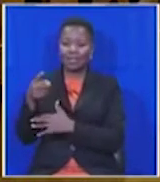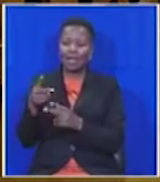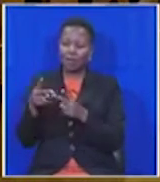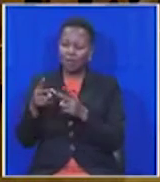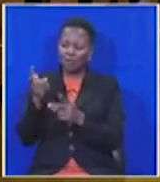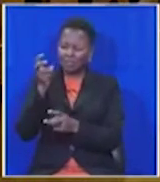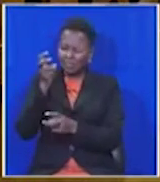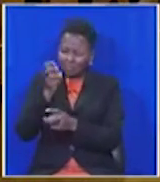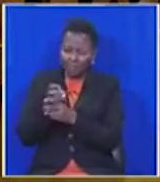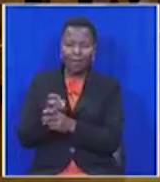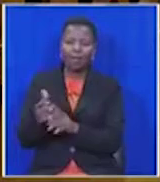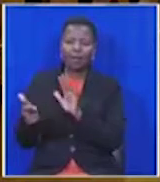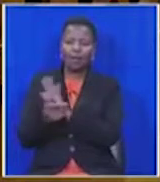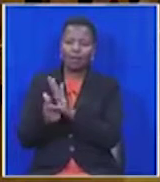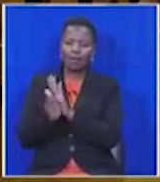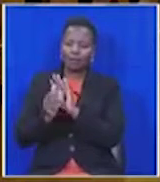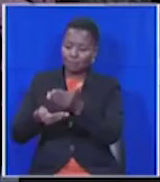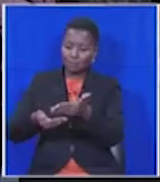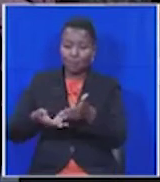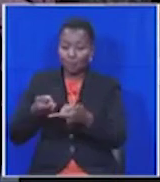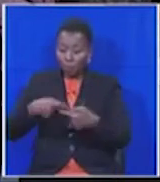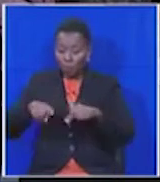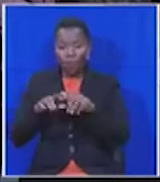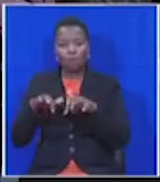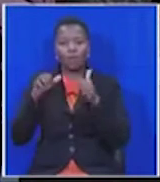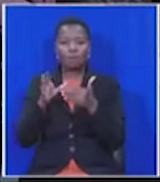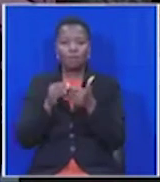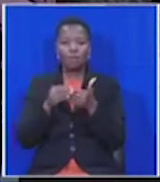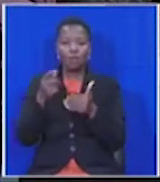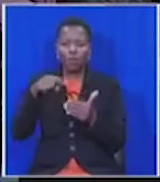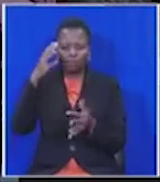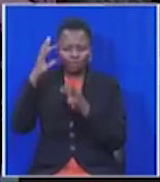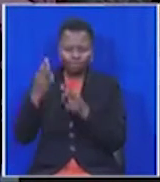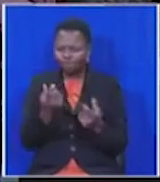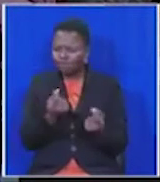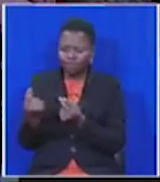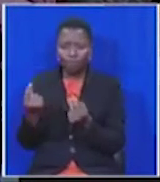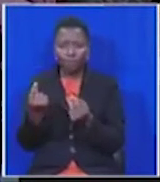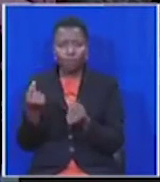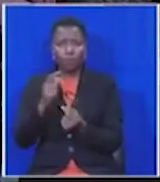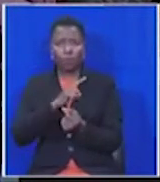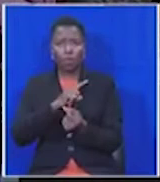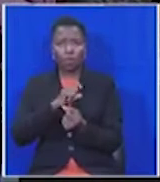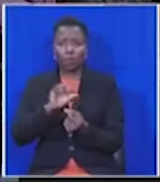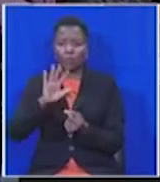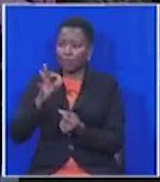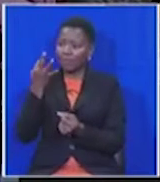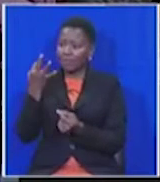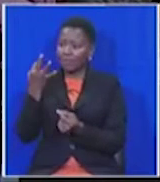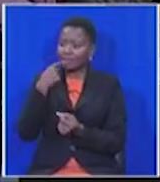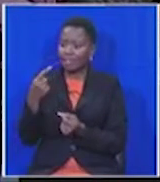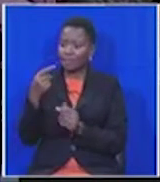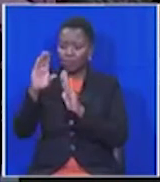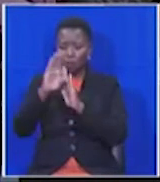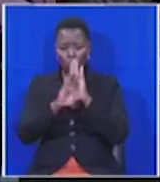difficult pieces of legislation that we as legislators had to work out, because how do you curtail constitutional